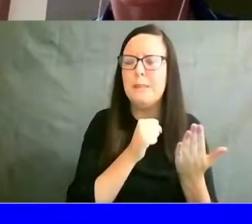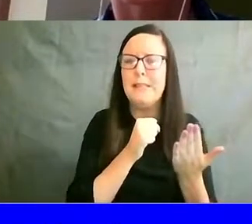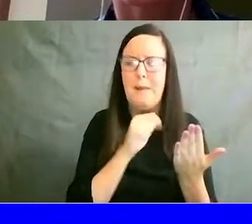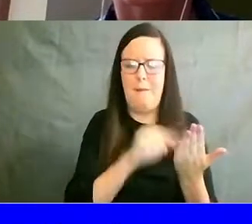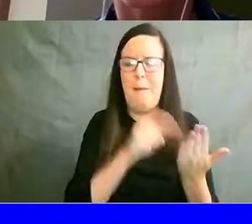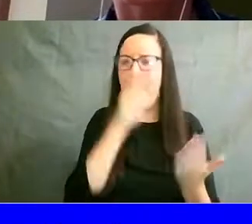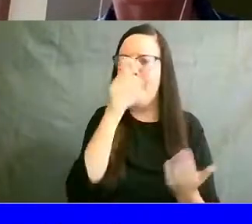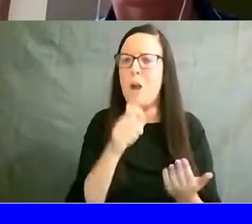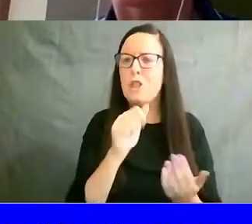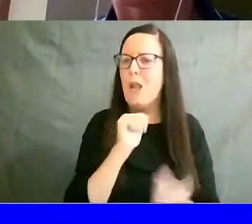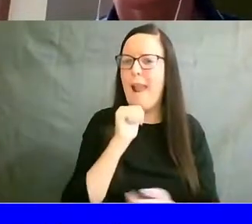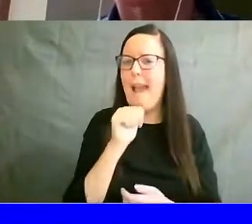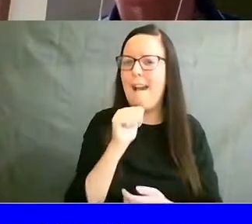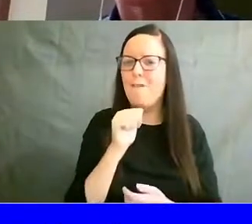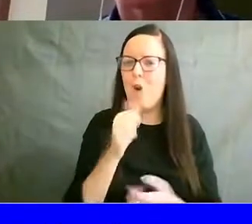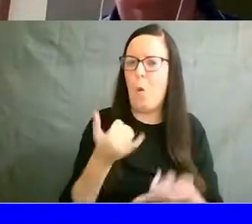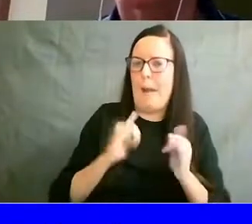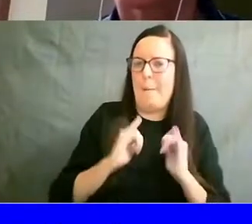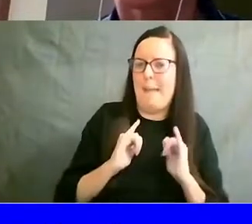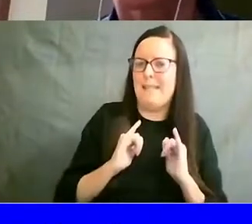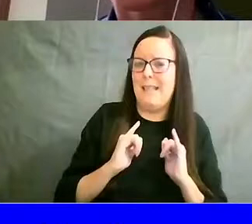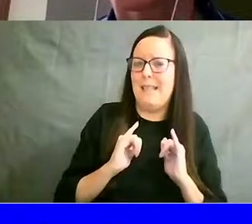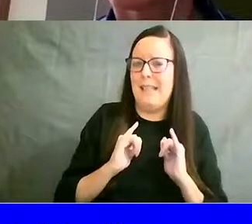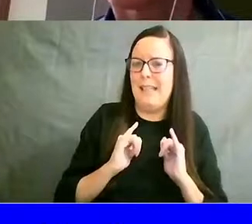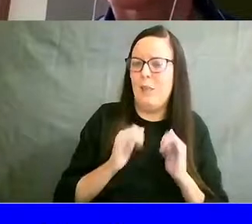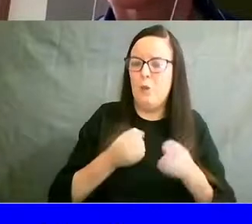capacity to give consent, question mark.